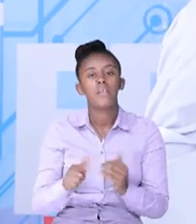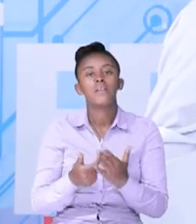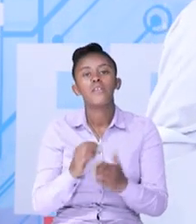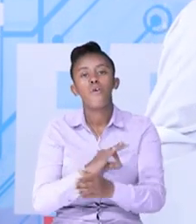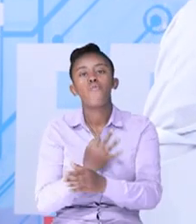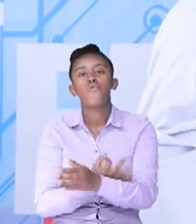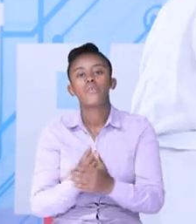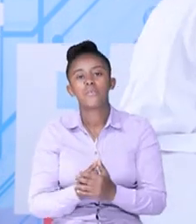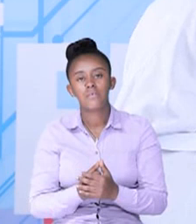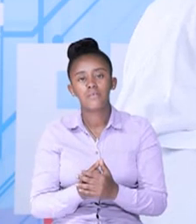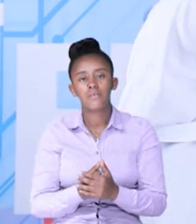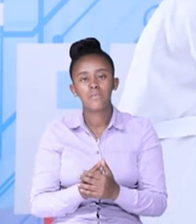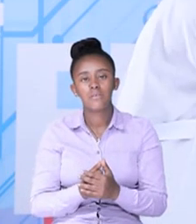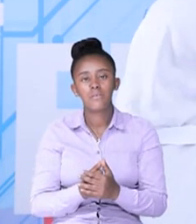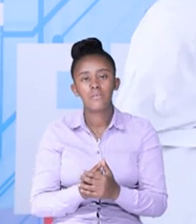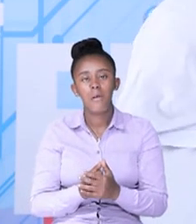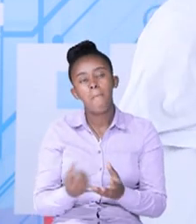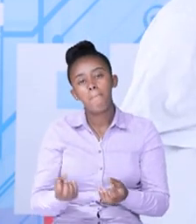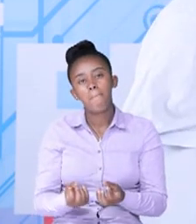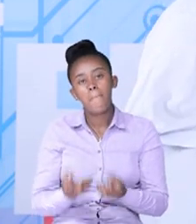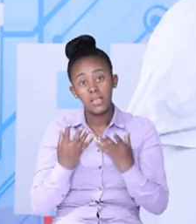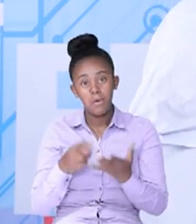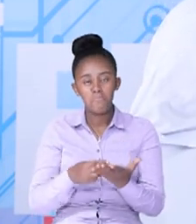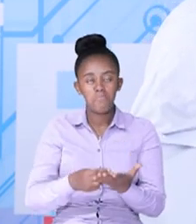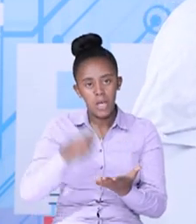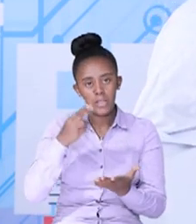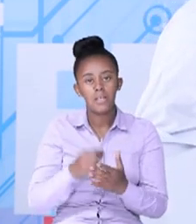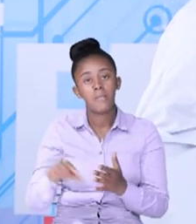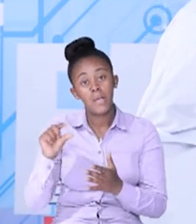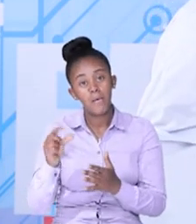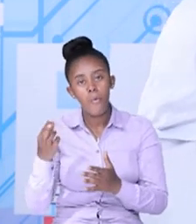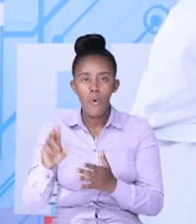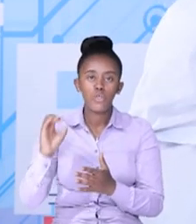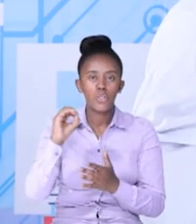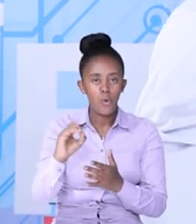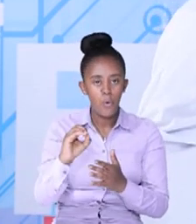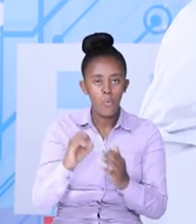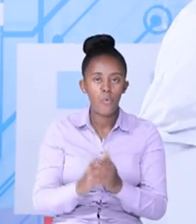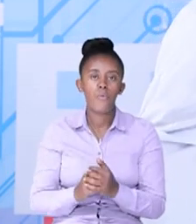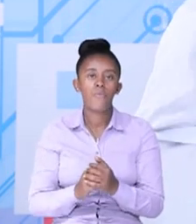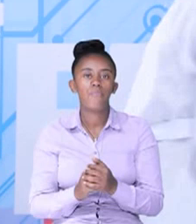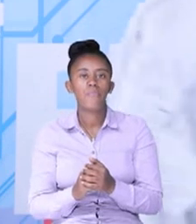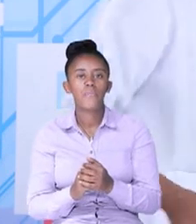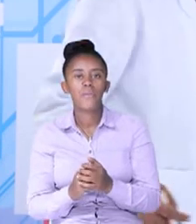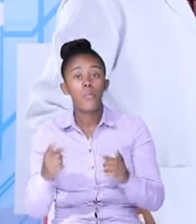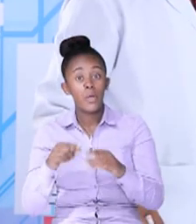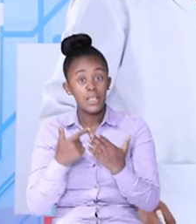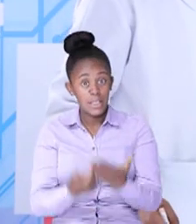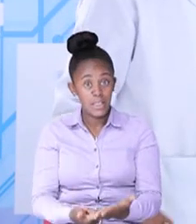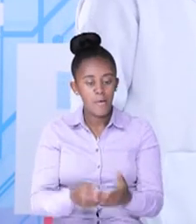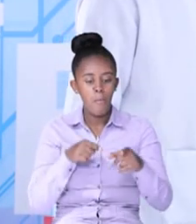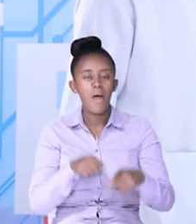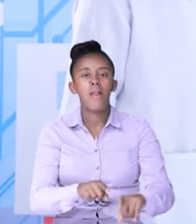this case, in the above case, is maximum. In this case, it's minimum or 0. 0 when it is